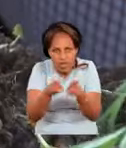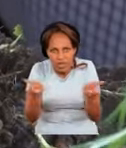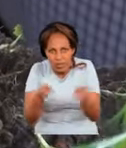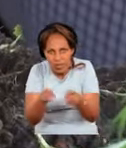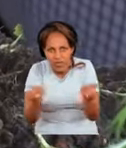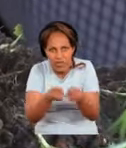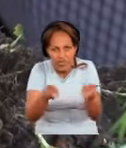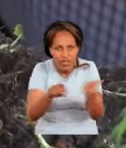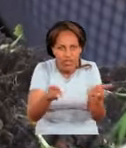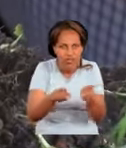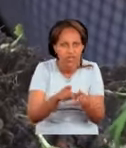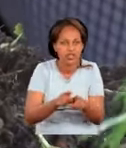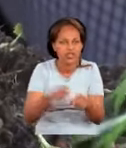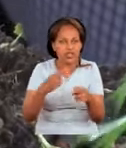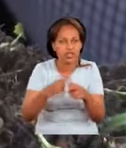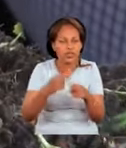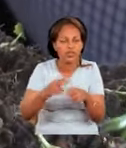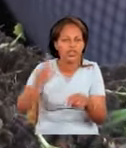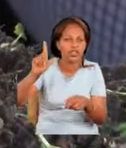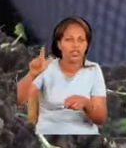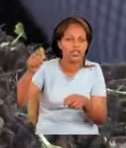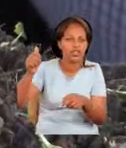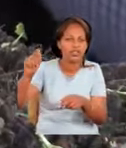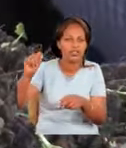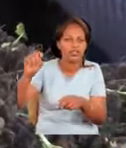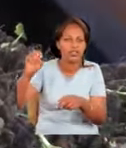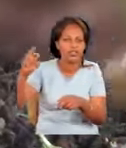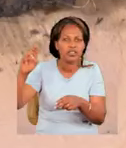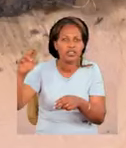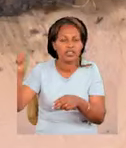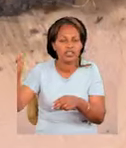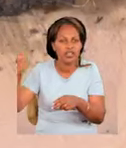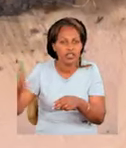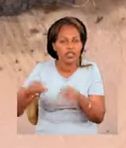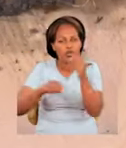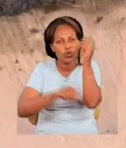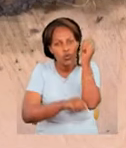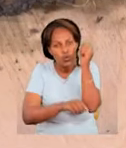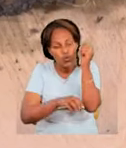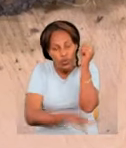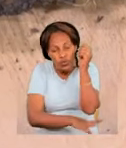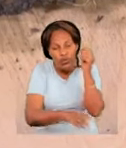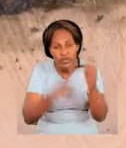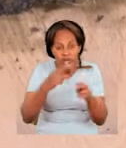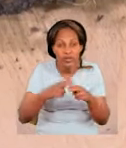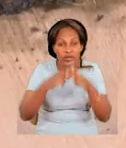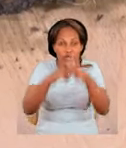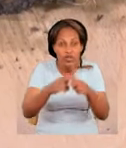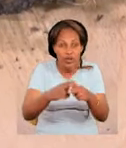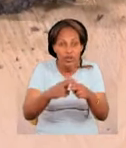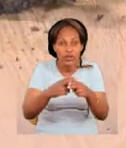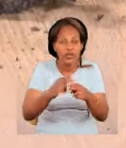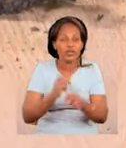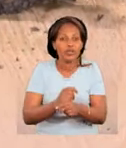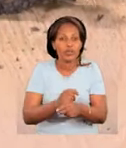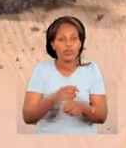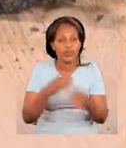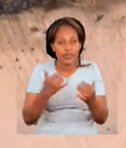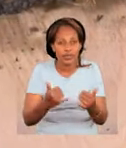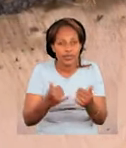them lateral roots because they grow towards the side. Now look at the roots of another